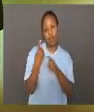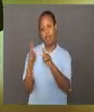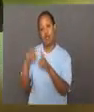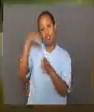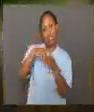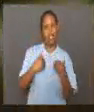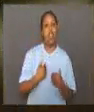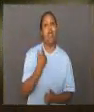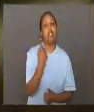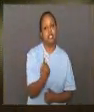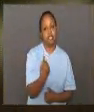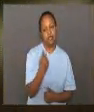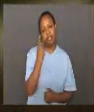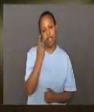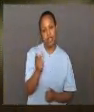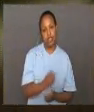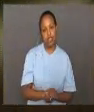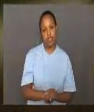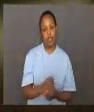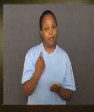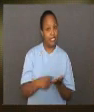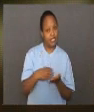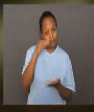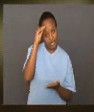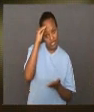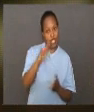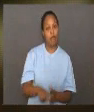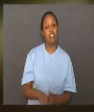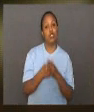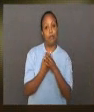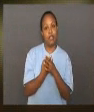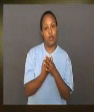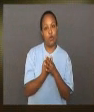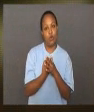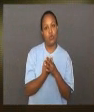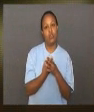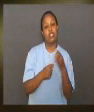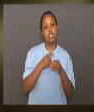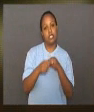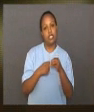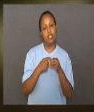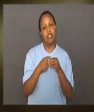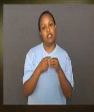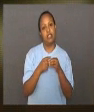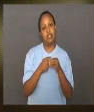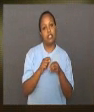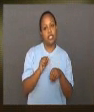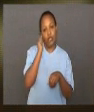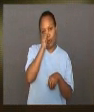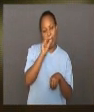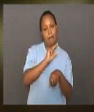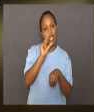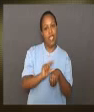diversity. In this lesson, we will begin to talk about the history of the struggles of the